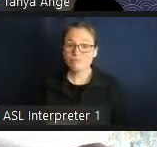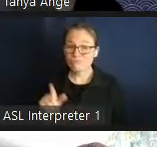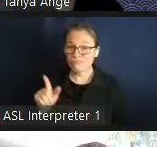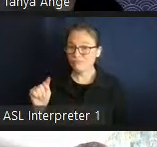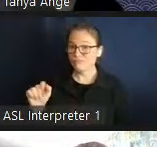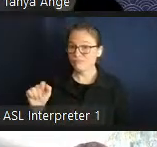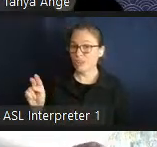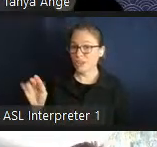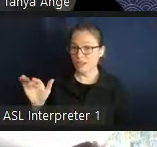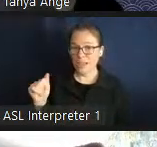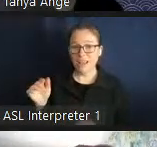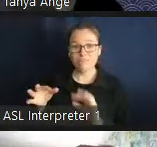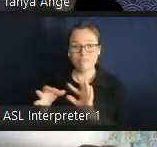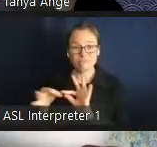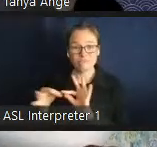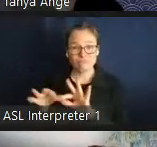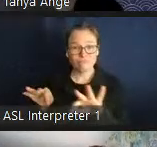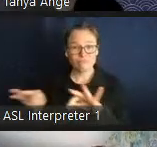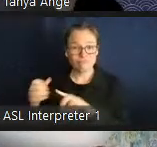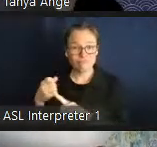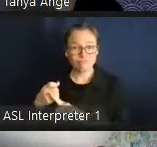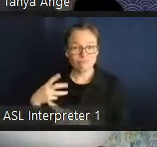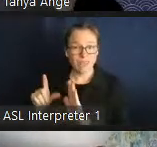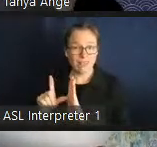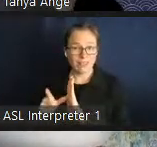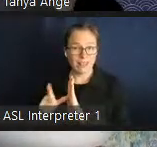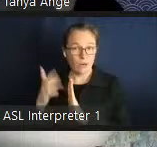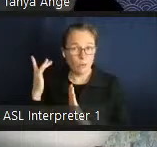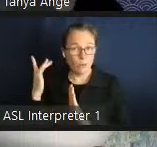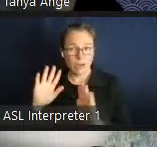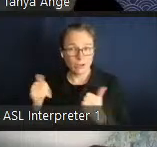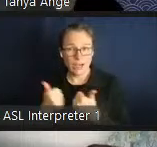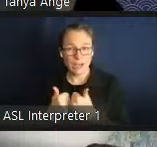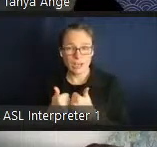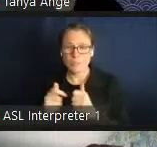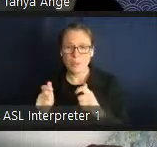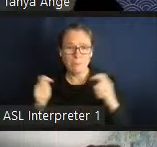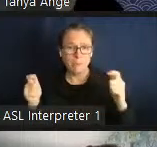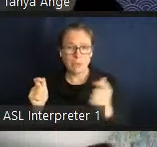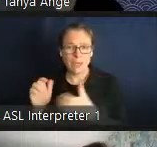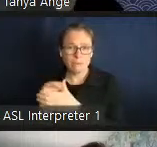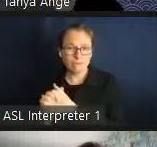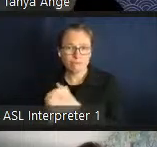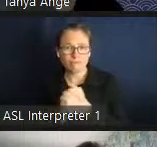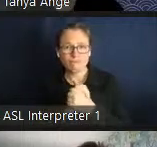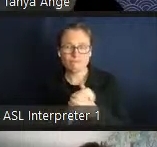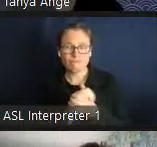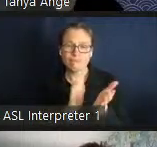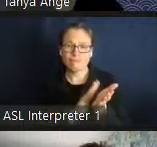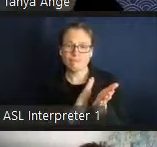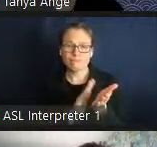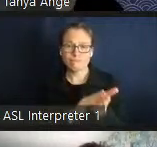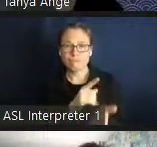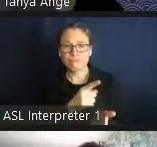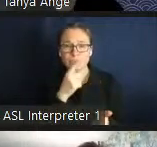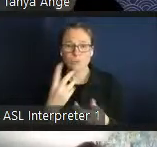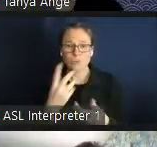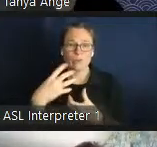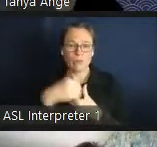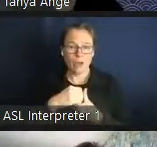on in the presentation, but a huge shout out to everyone that participated in this. And I personally would like